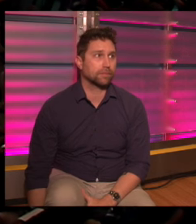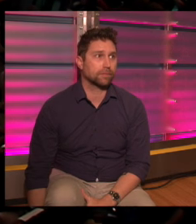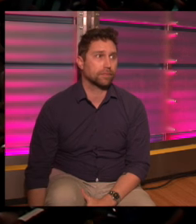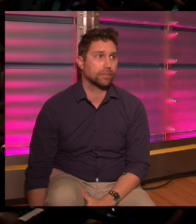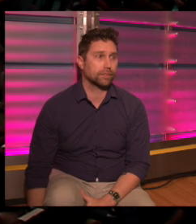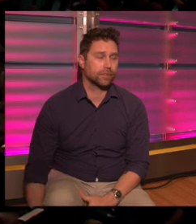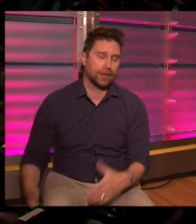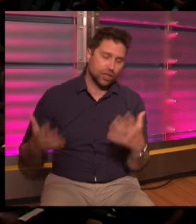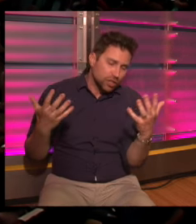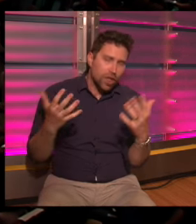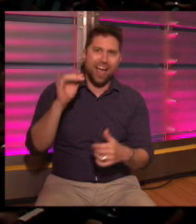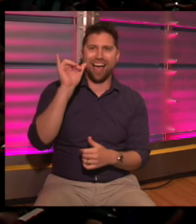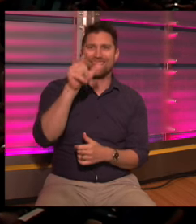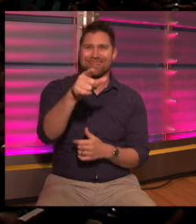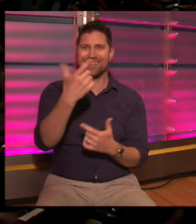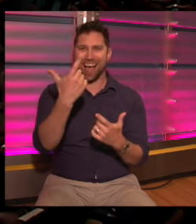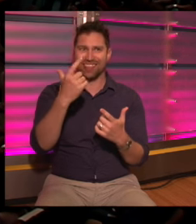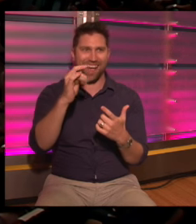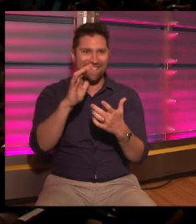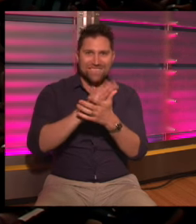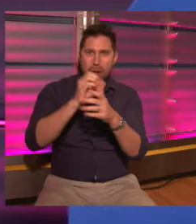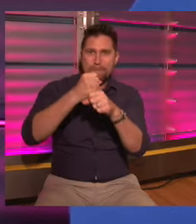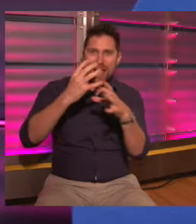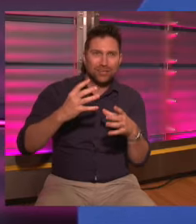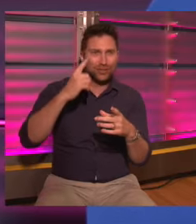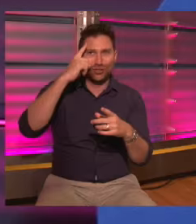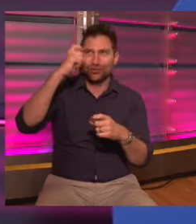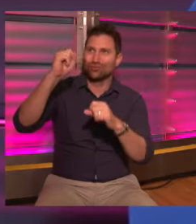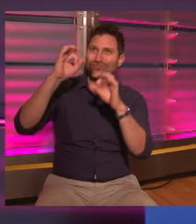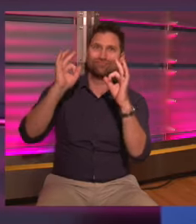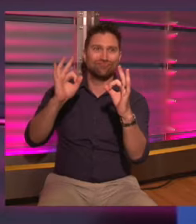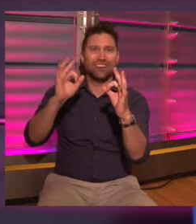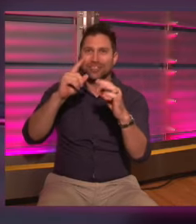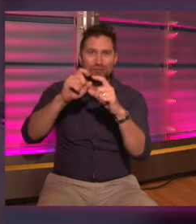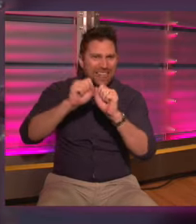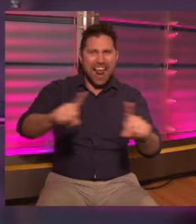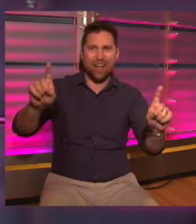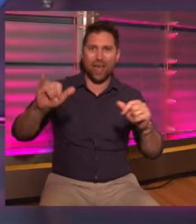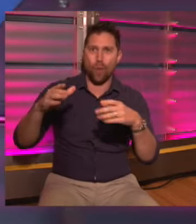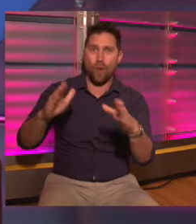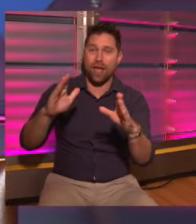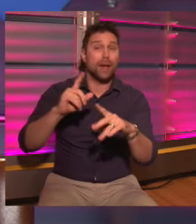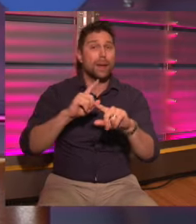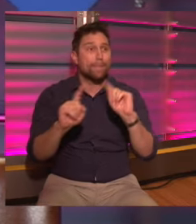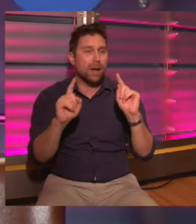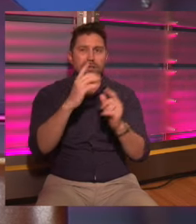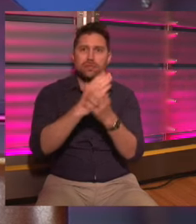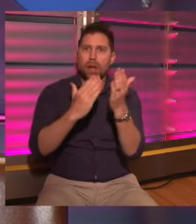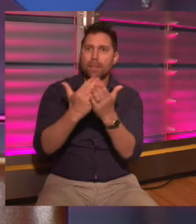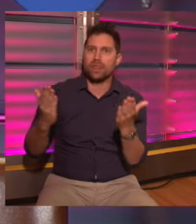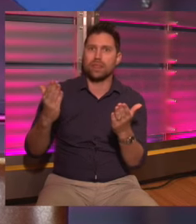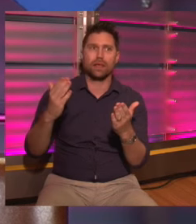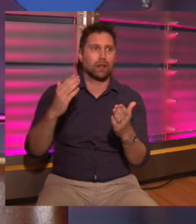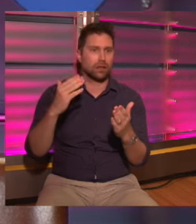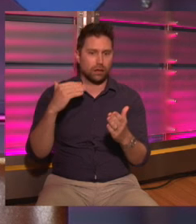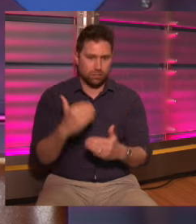So that's just kind of like the filmmaker's dream to get it out there, you know, in that sort of way, But some of the things along the way that we're trying to